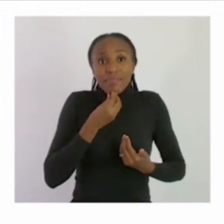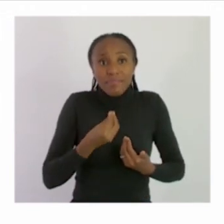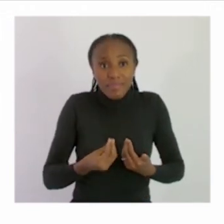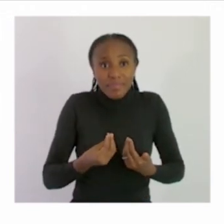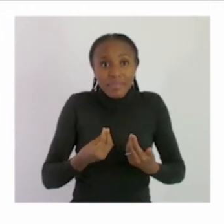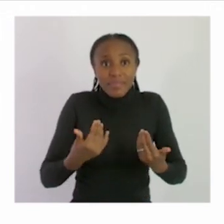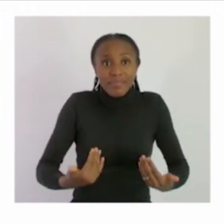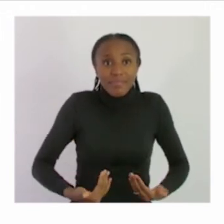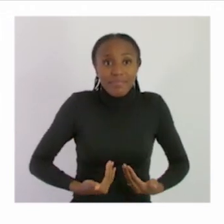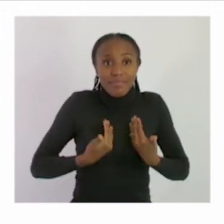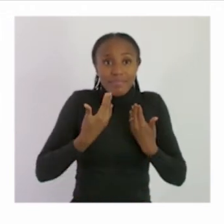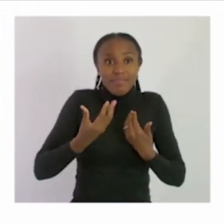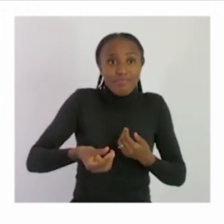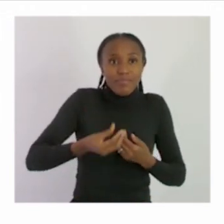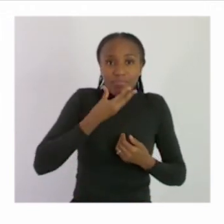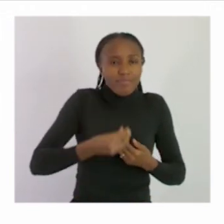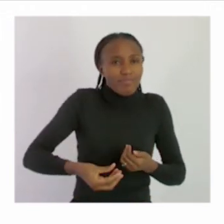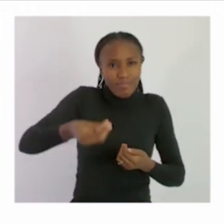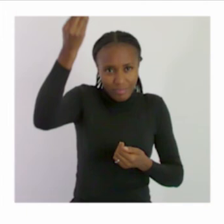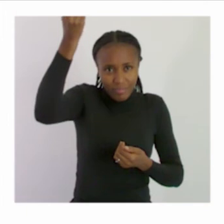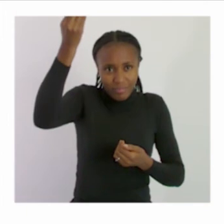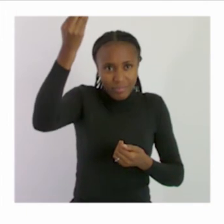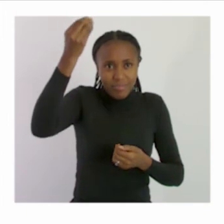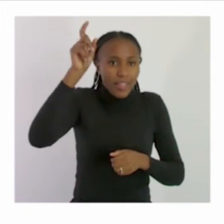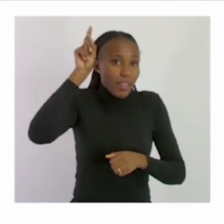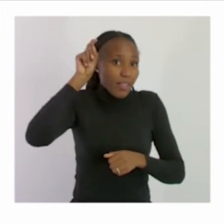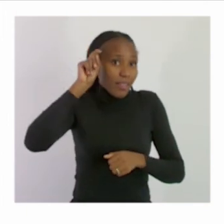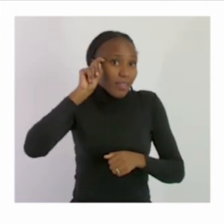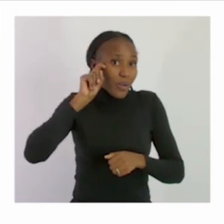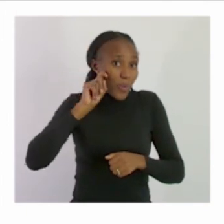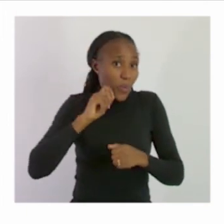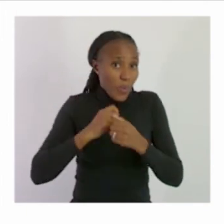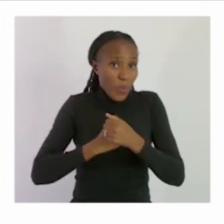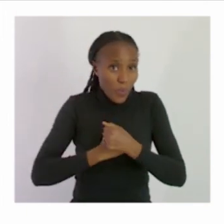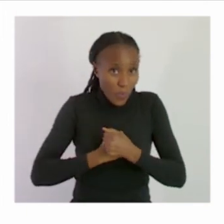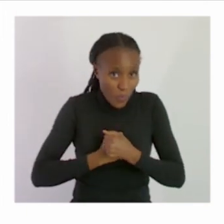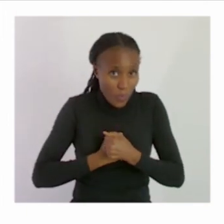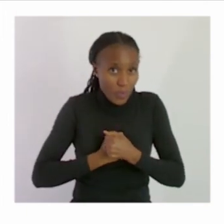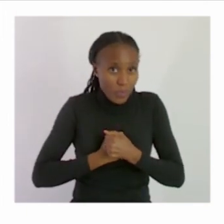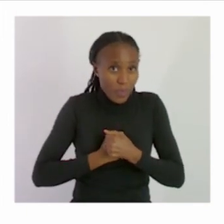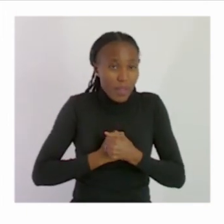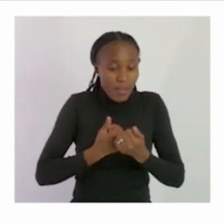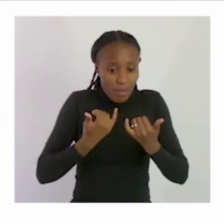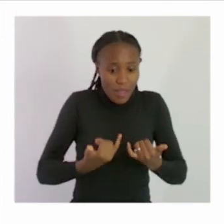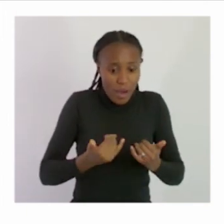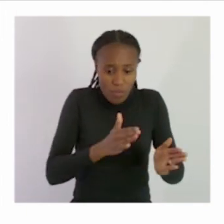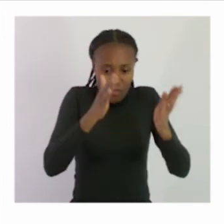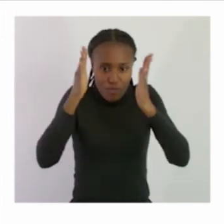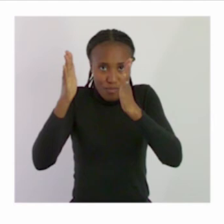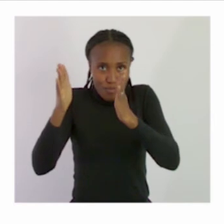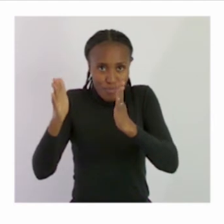stage of development. We have growth or developmental stages on our left: infant, toddler,